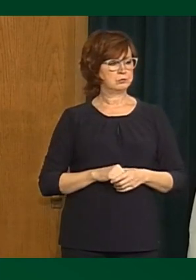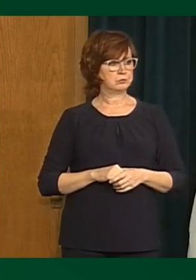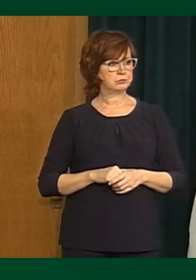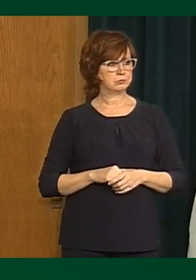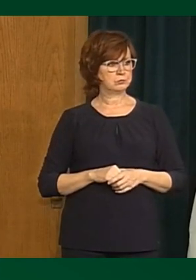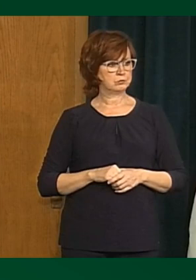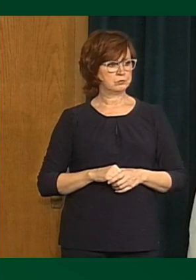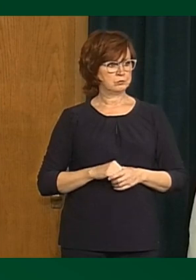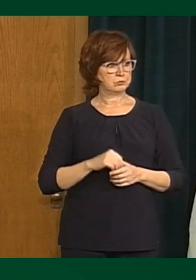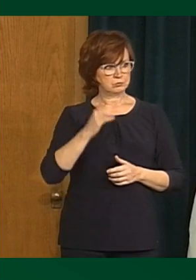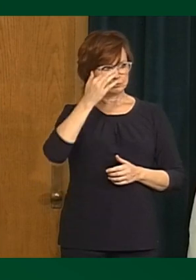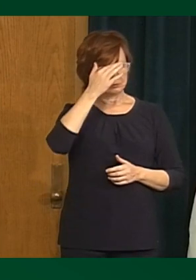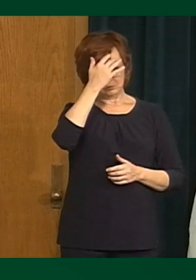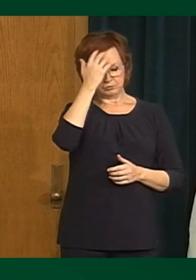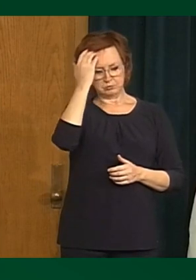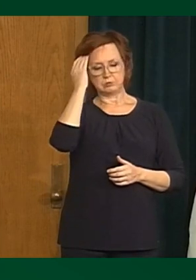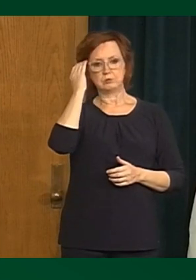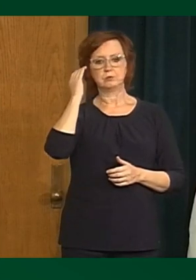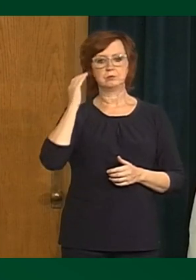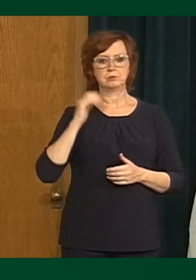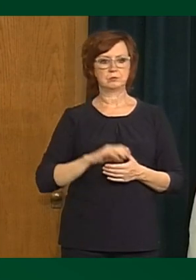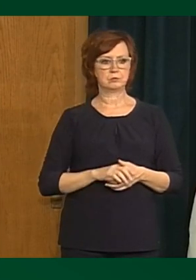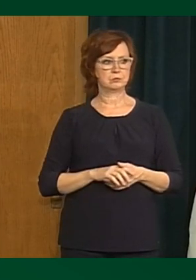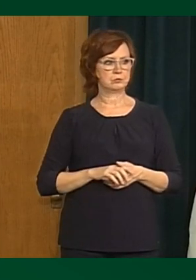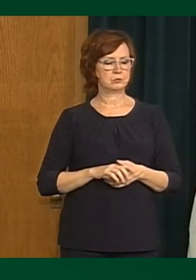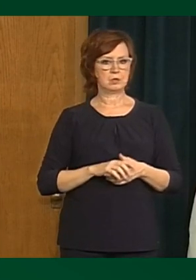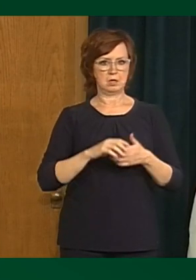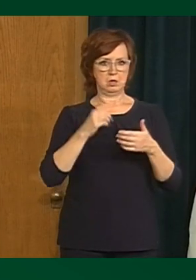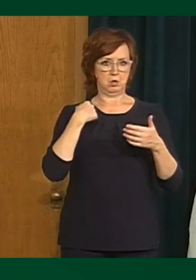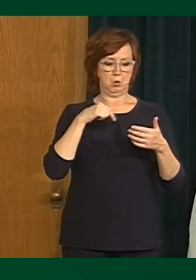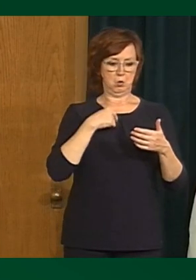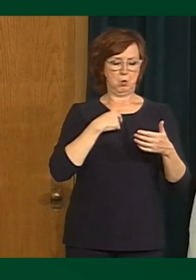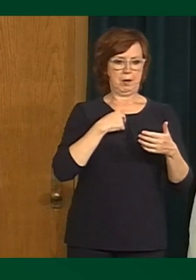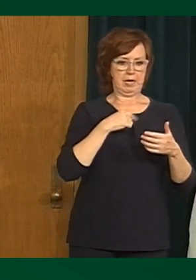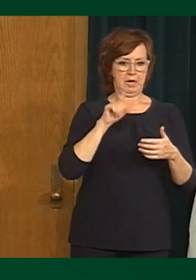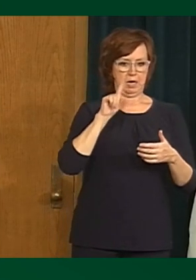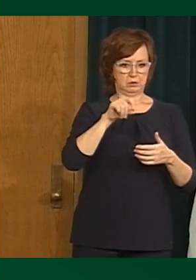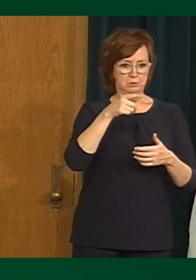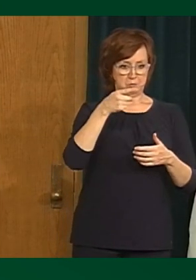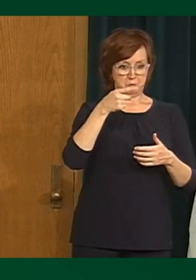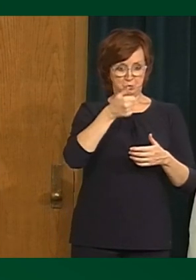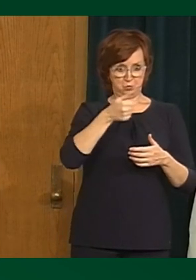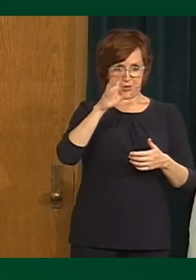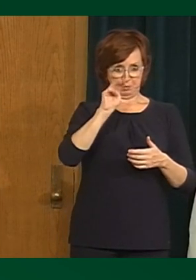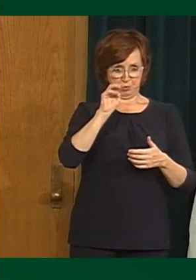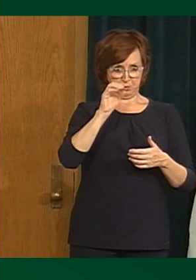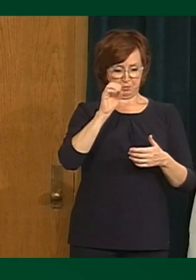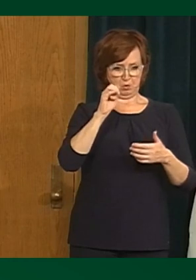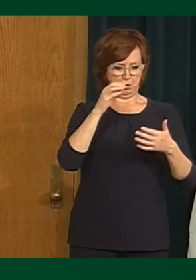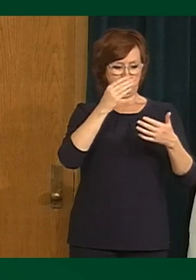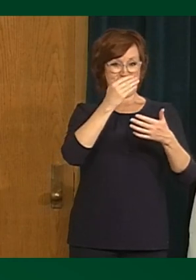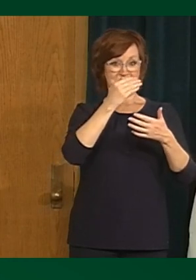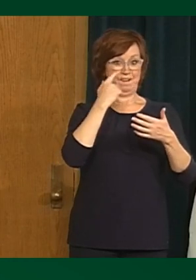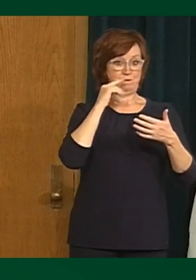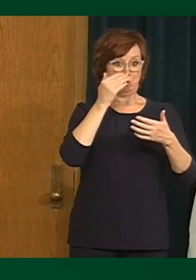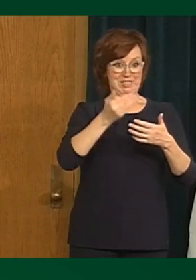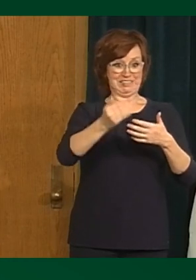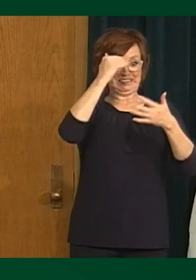So we've been hearing from phase three businesses, Mr. Premier, that it may take a